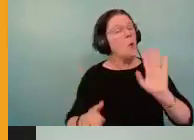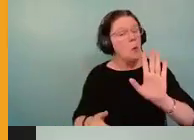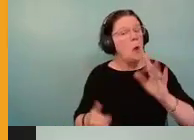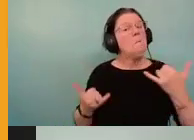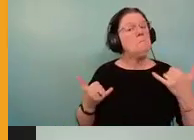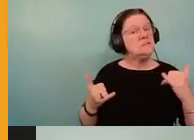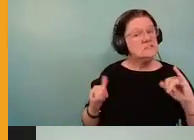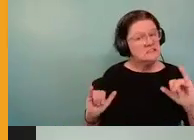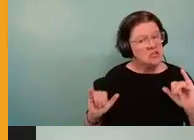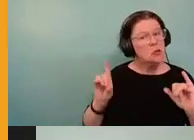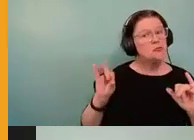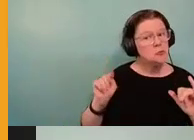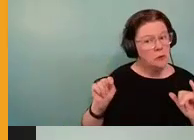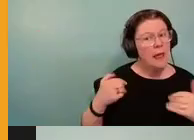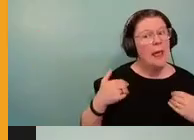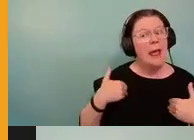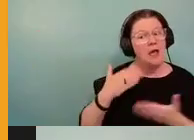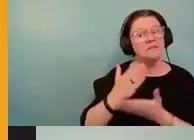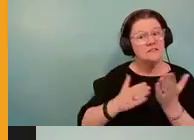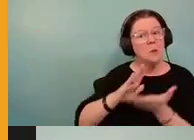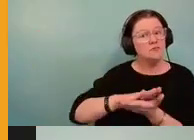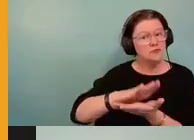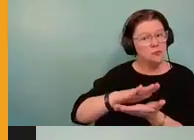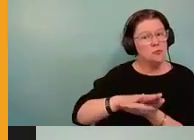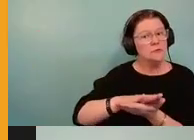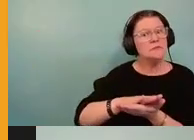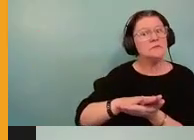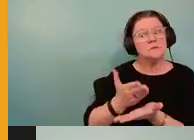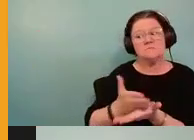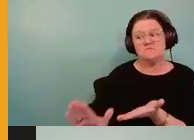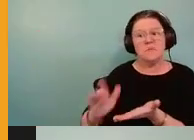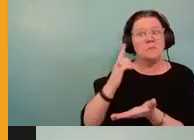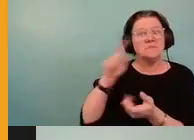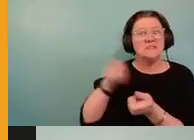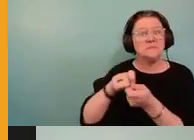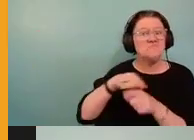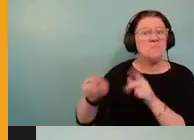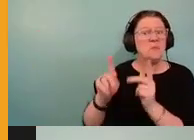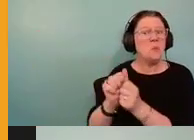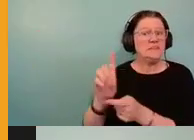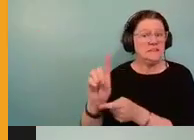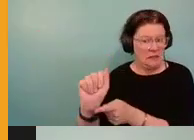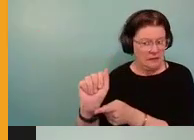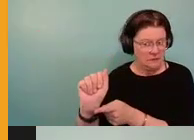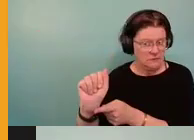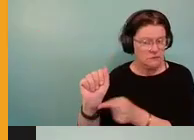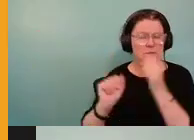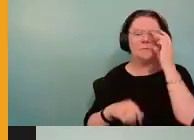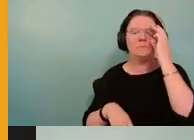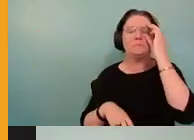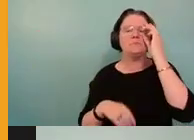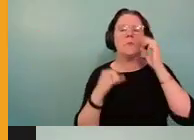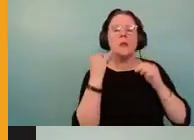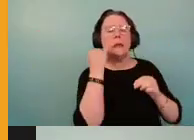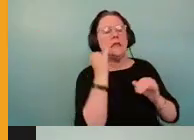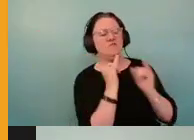are schools in our state that are segregated schools just for people with disabilities. If you talk to families and people